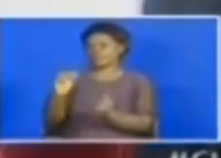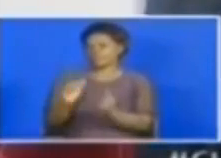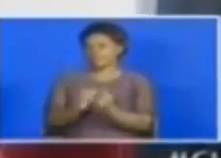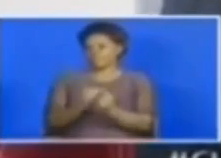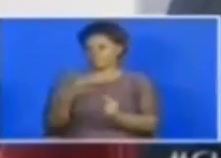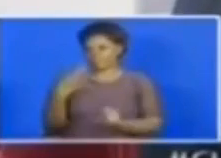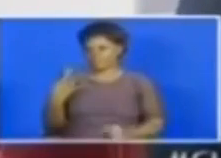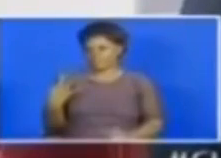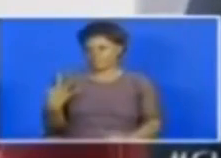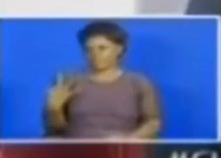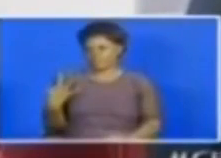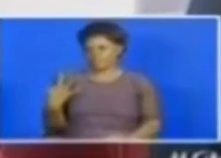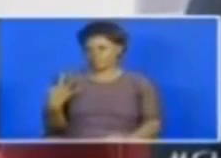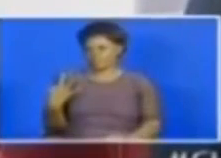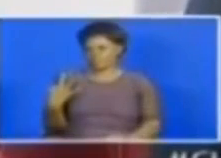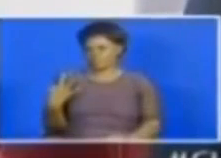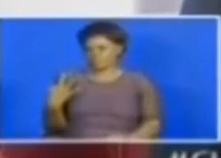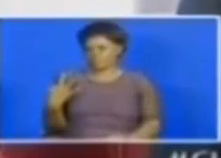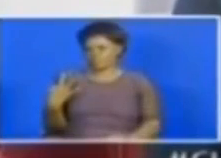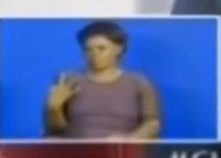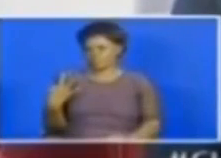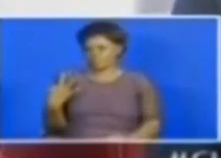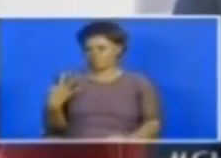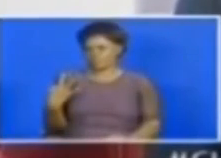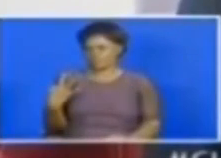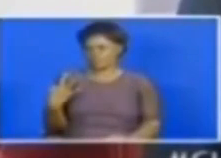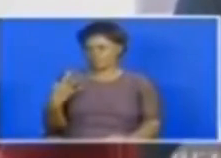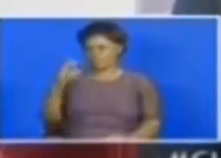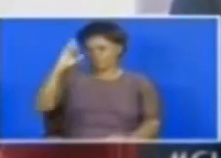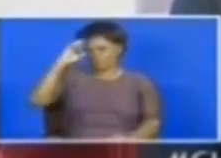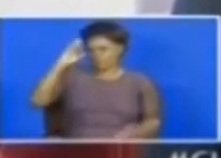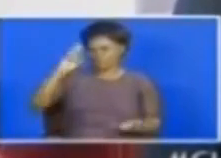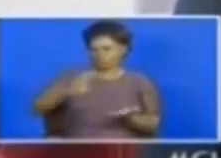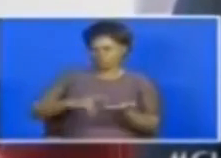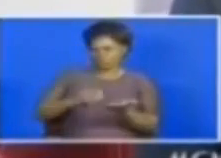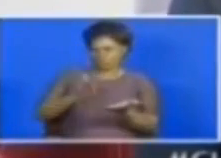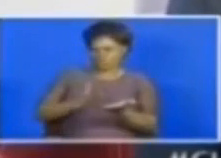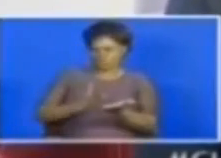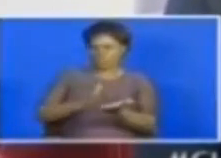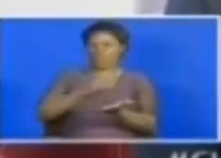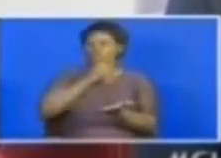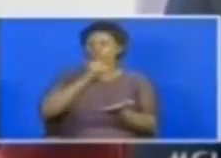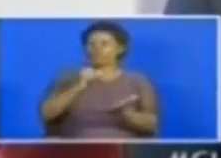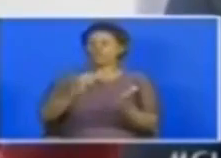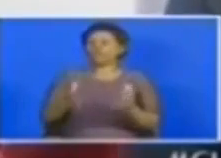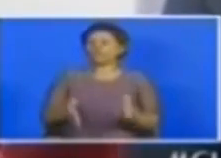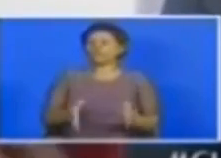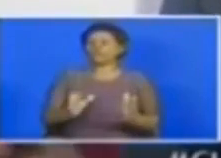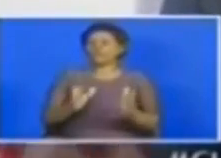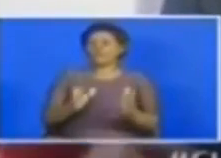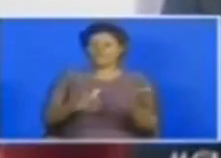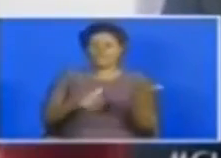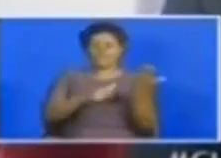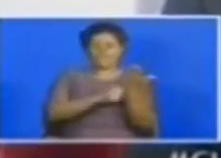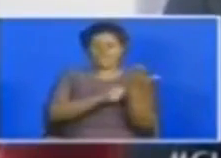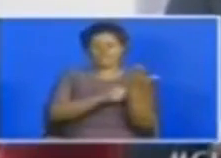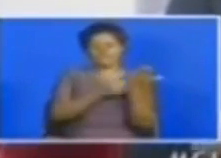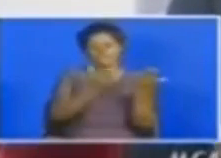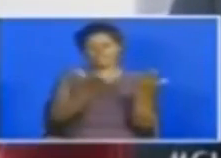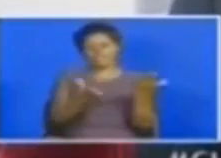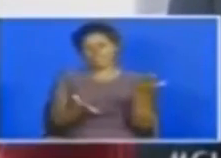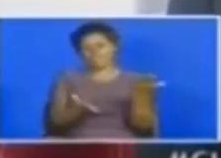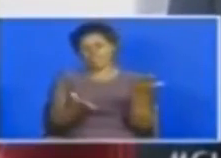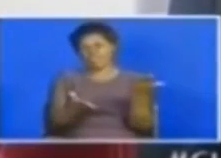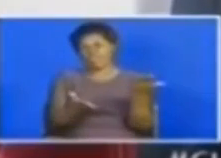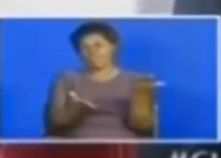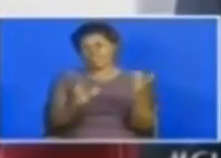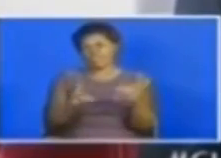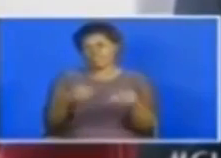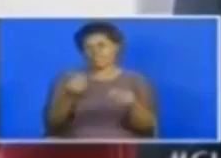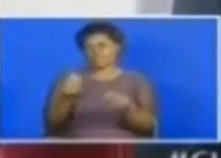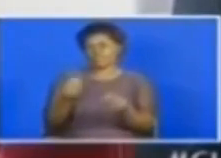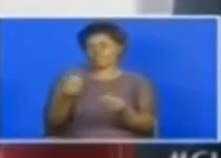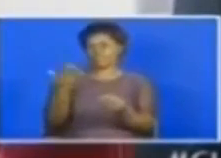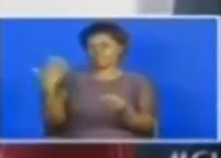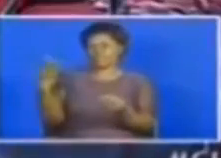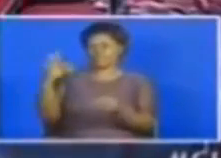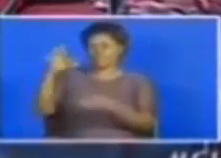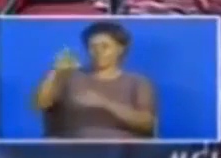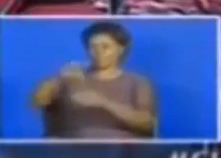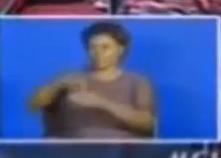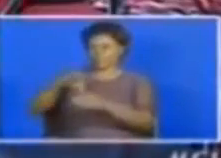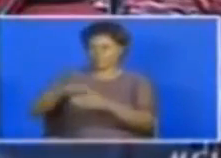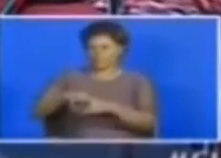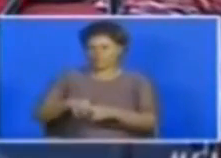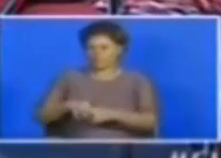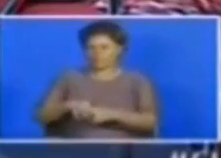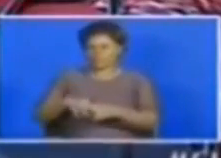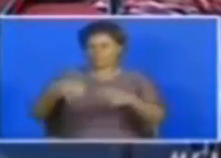Right. whereby you're identified manually, and then you check your name out of the register and you're given a ballot to vote. Okay. Mm-hmm.